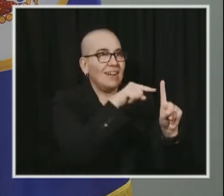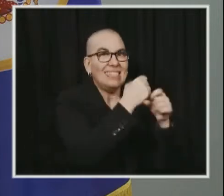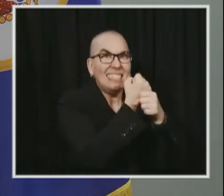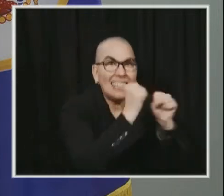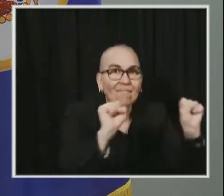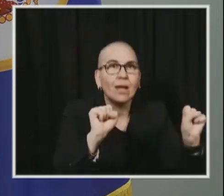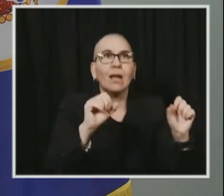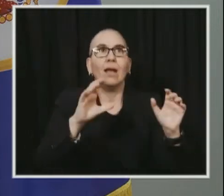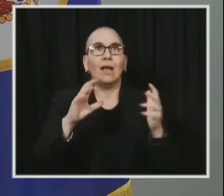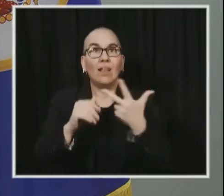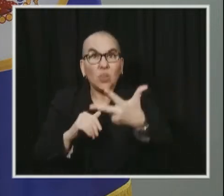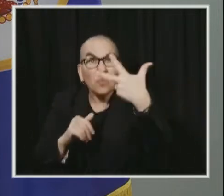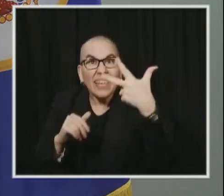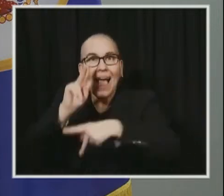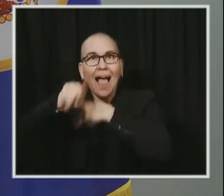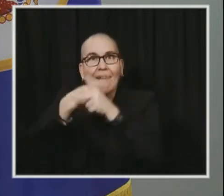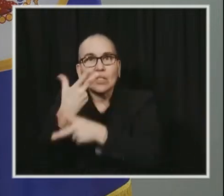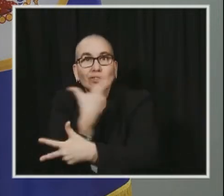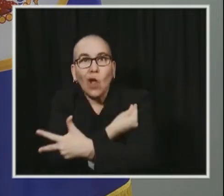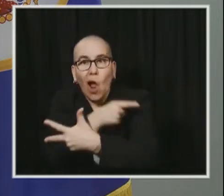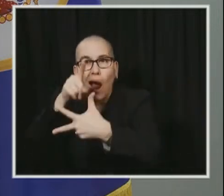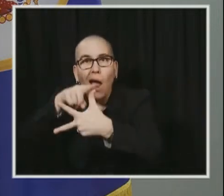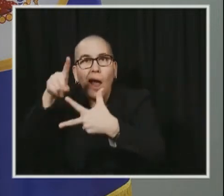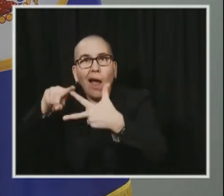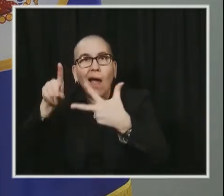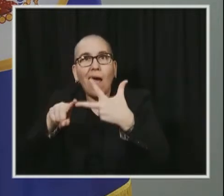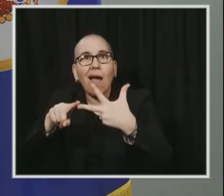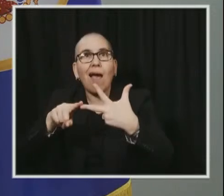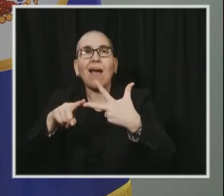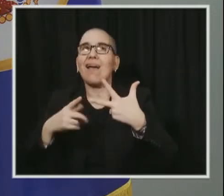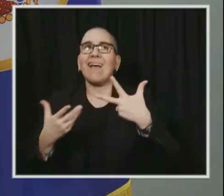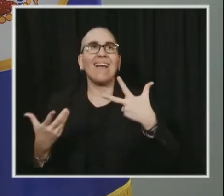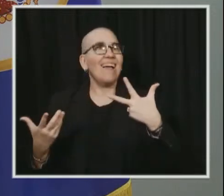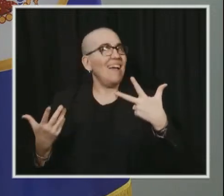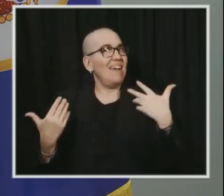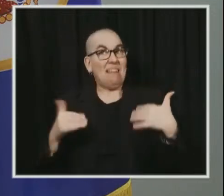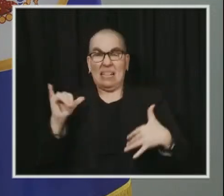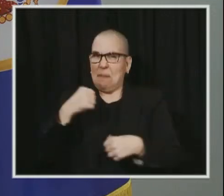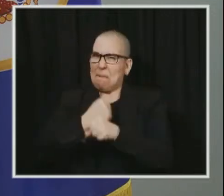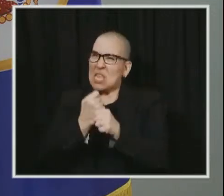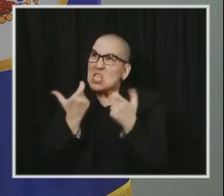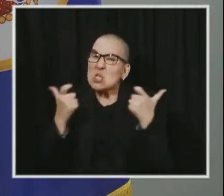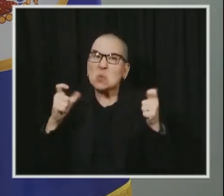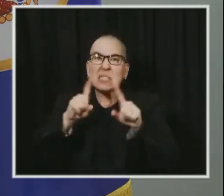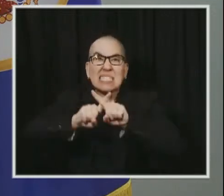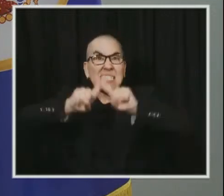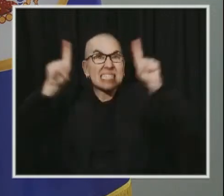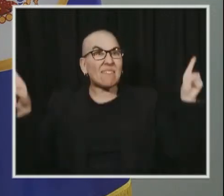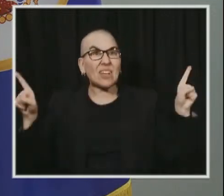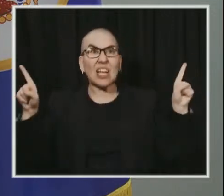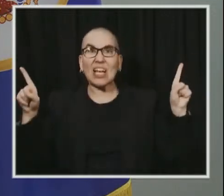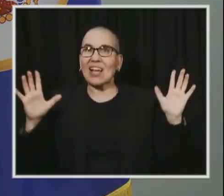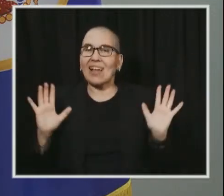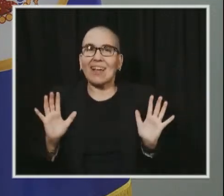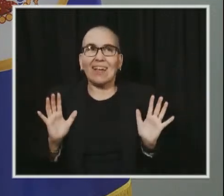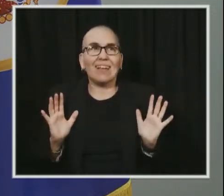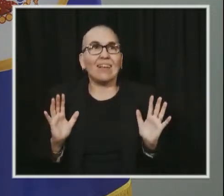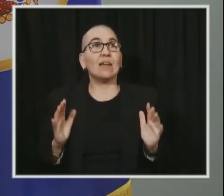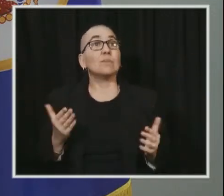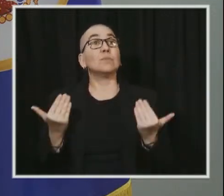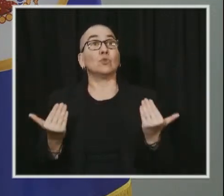remarkably effective. They're making a real difference. And as a coalition, we're ready for more. We're currently administering